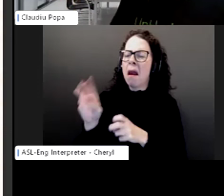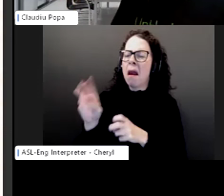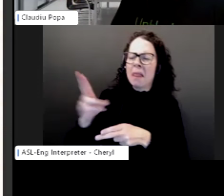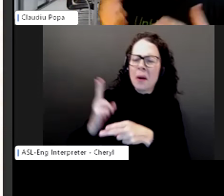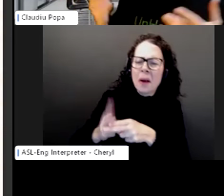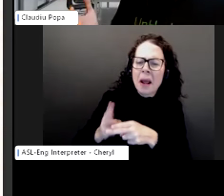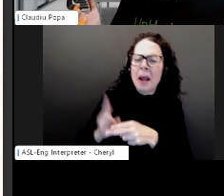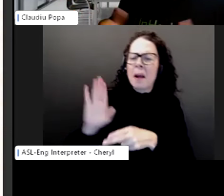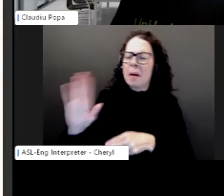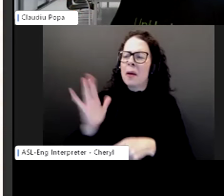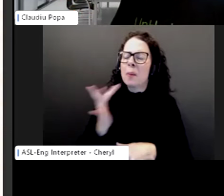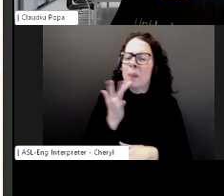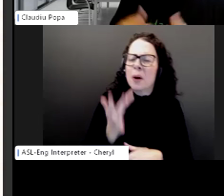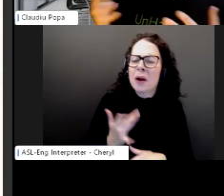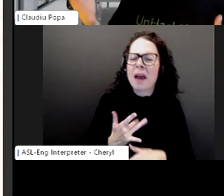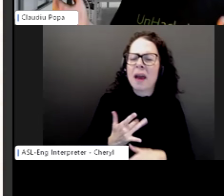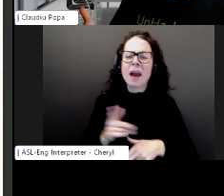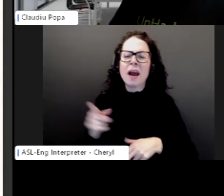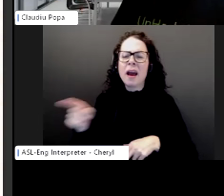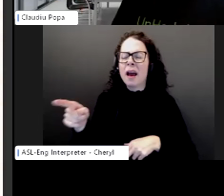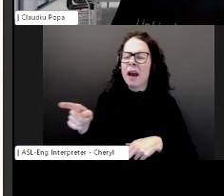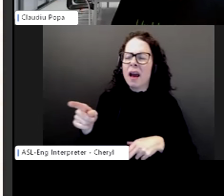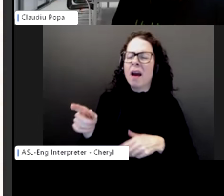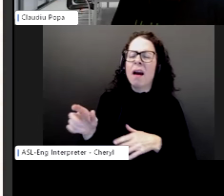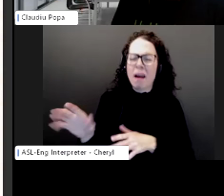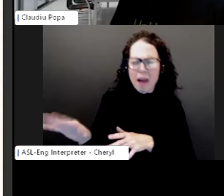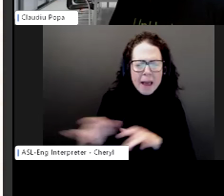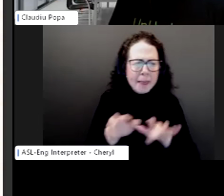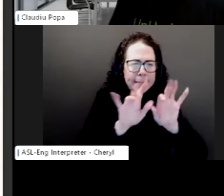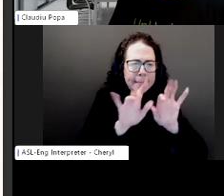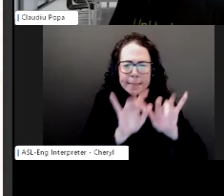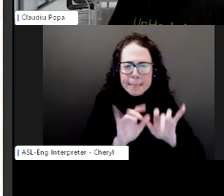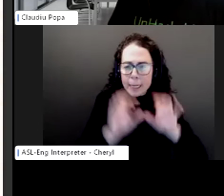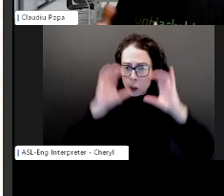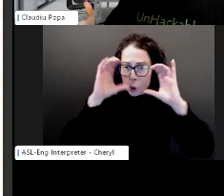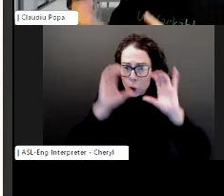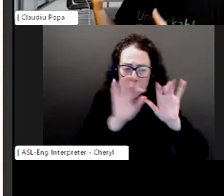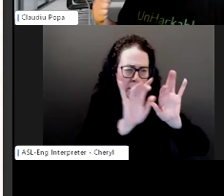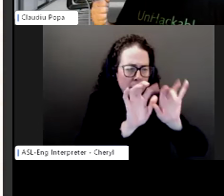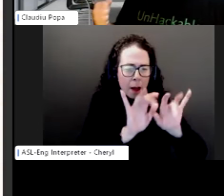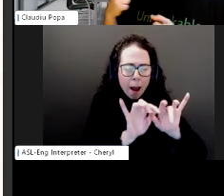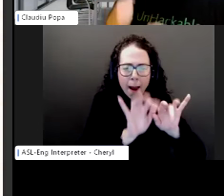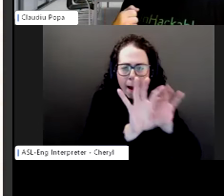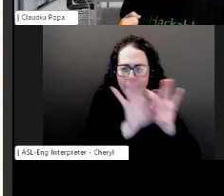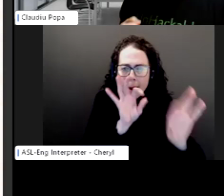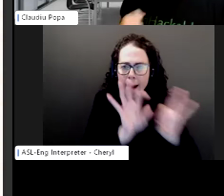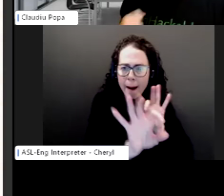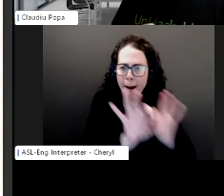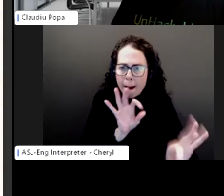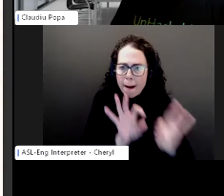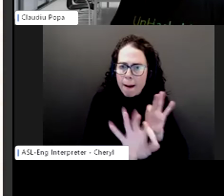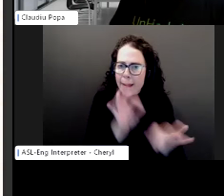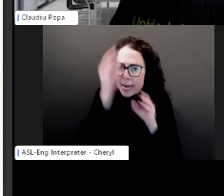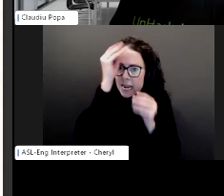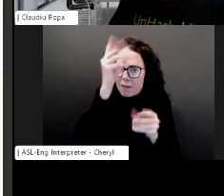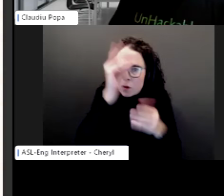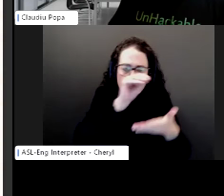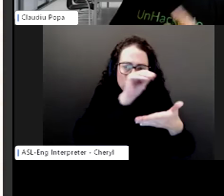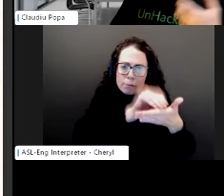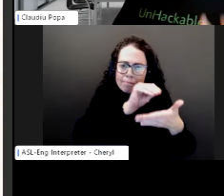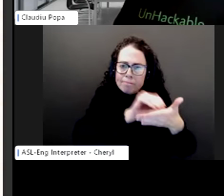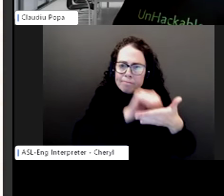on LinkedIn or on Facebook, you're likely to trust those people more. If you're stealing the information of an